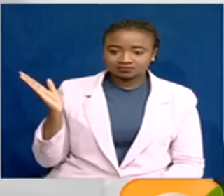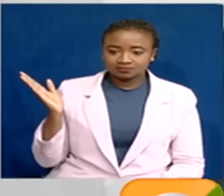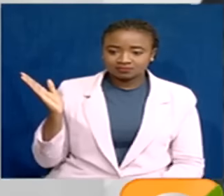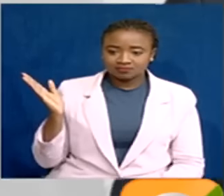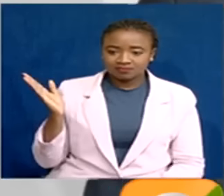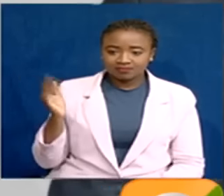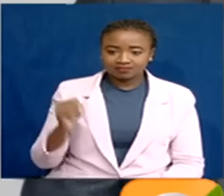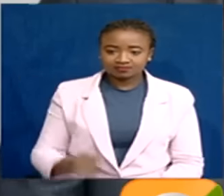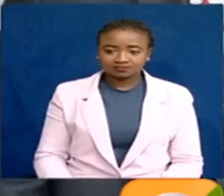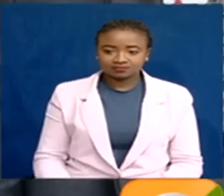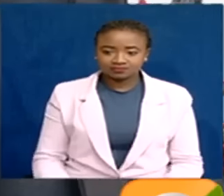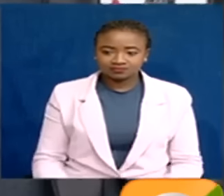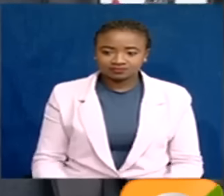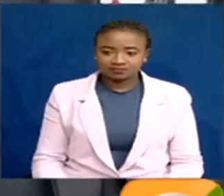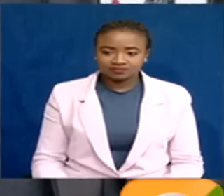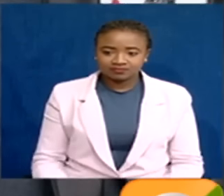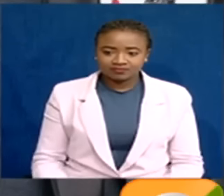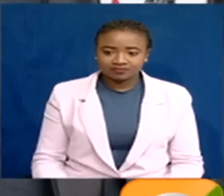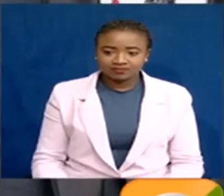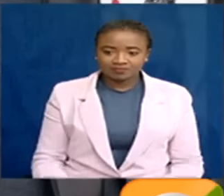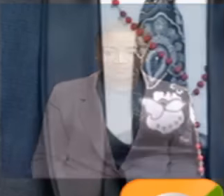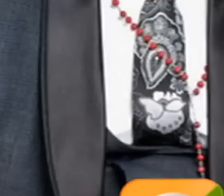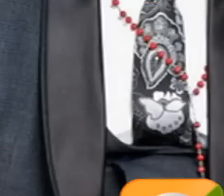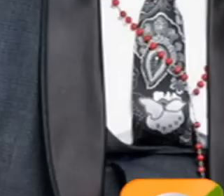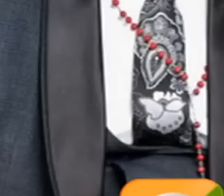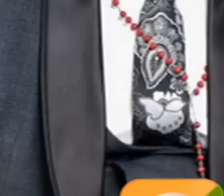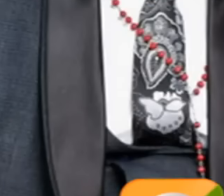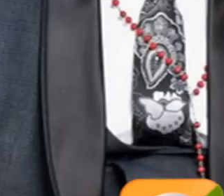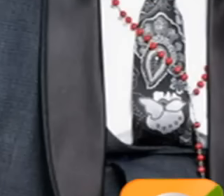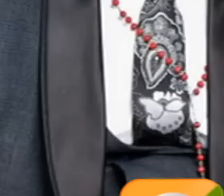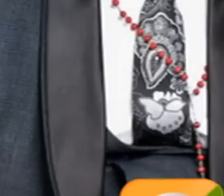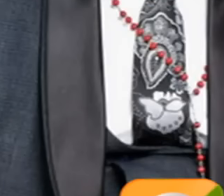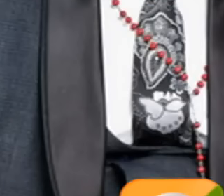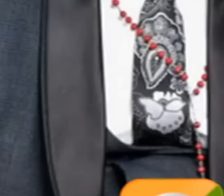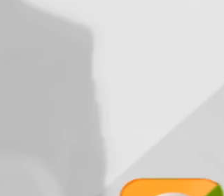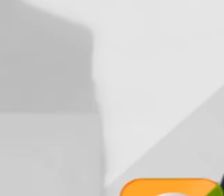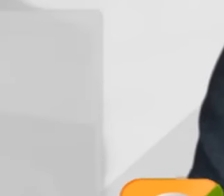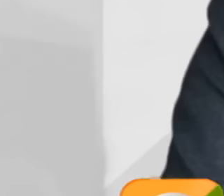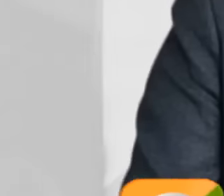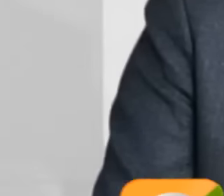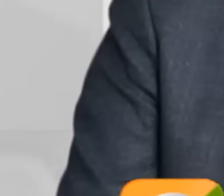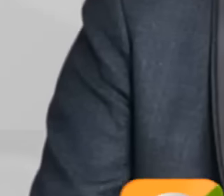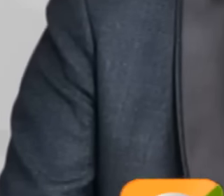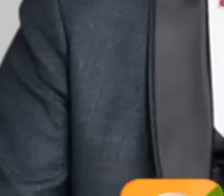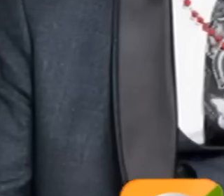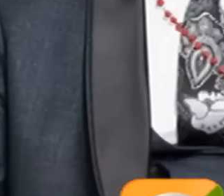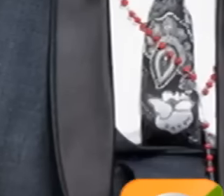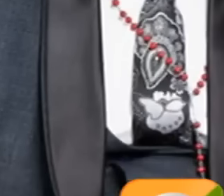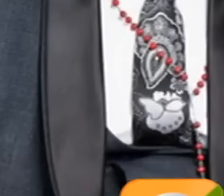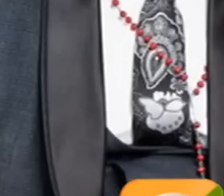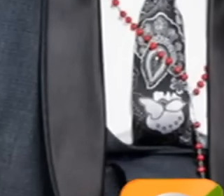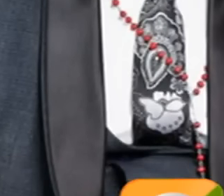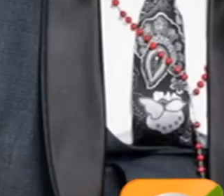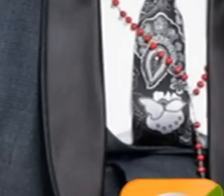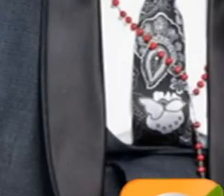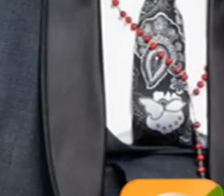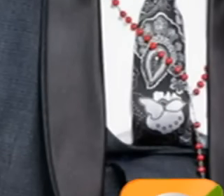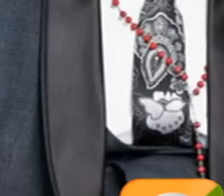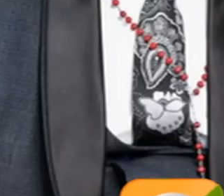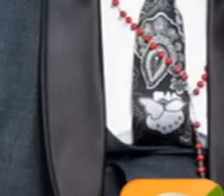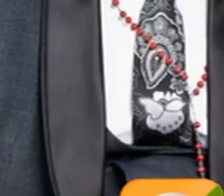experts, will travel across the country gathering insights on Omtatah's appeal, examining the political landscape and